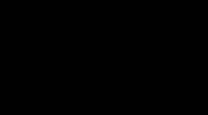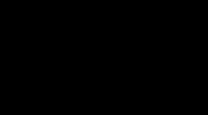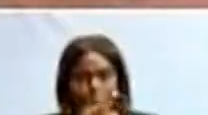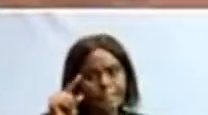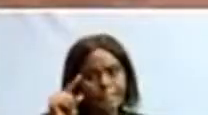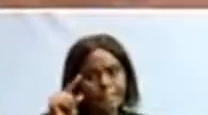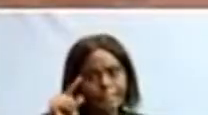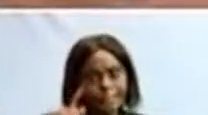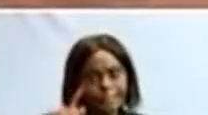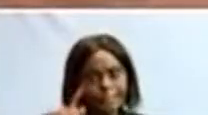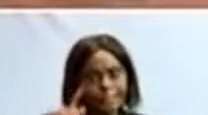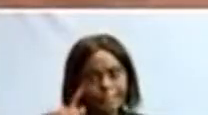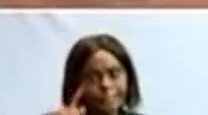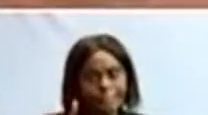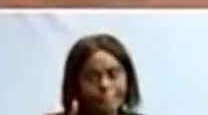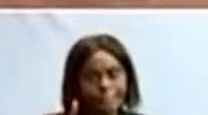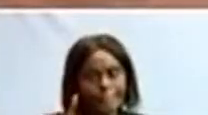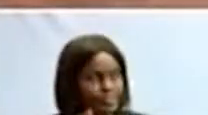for the